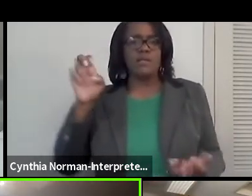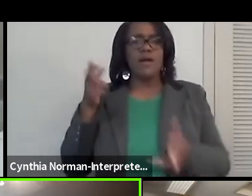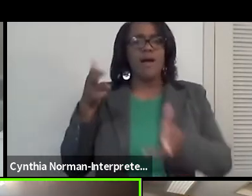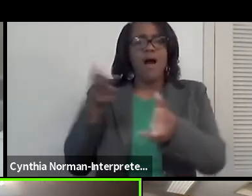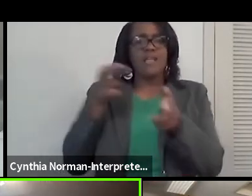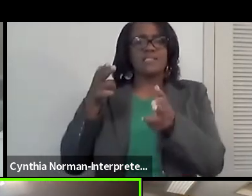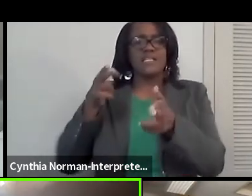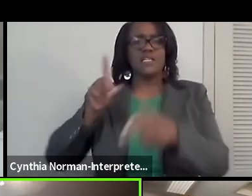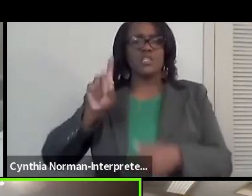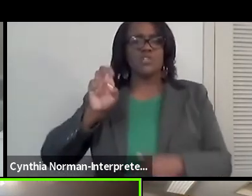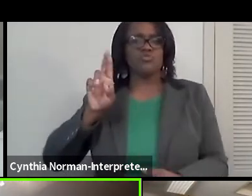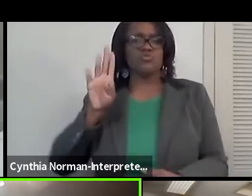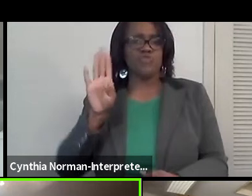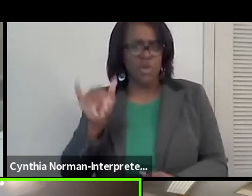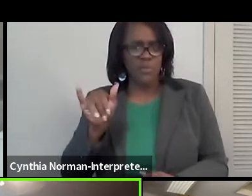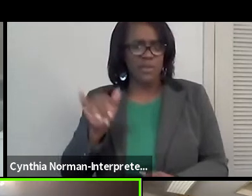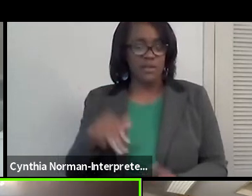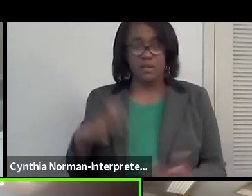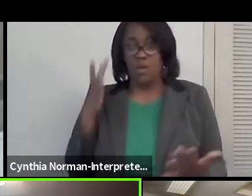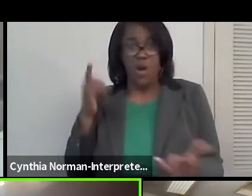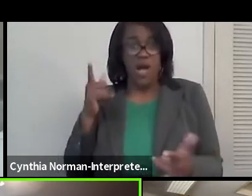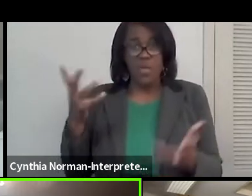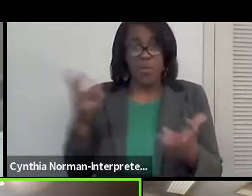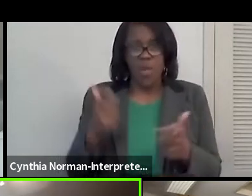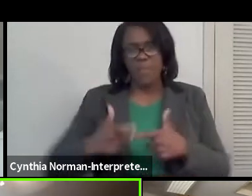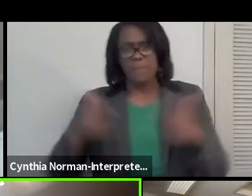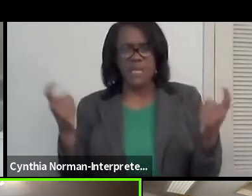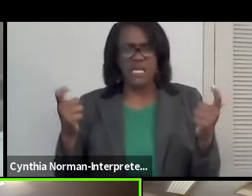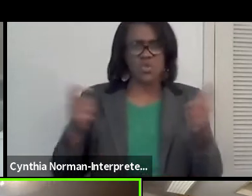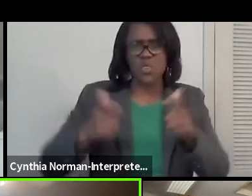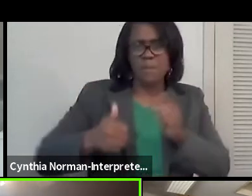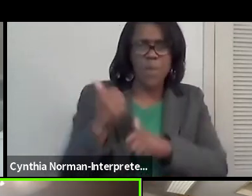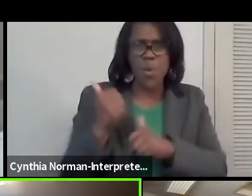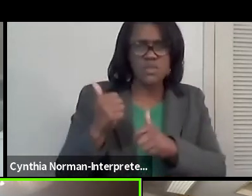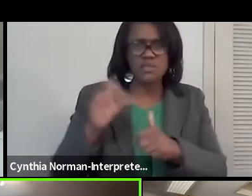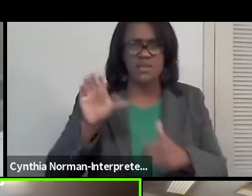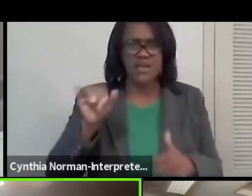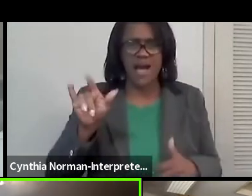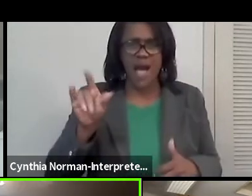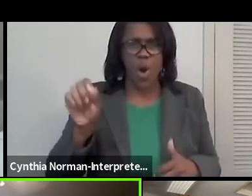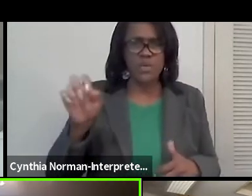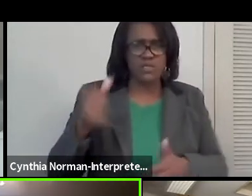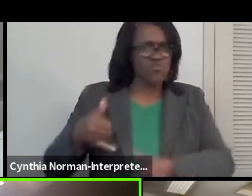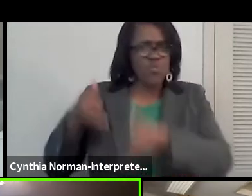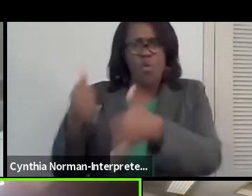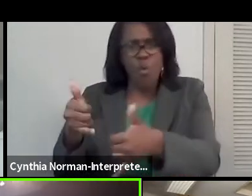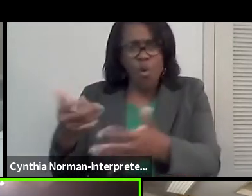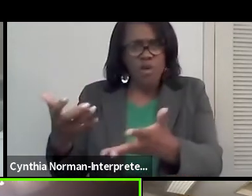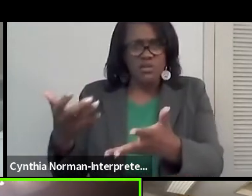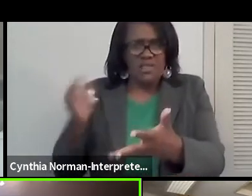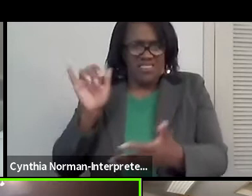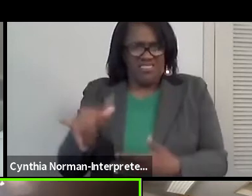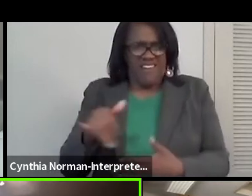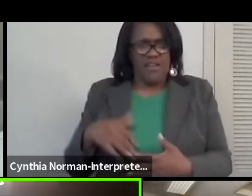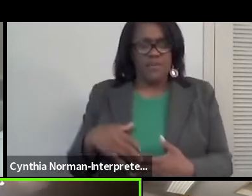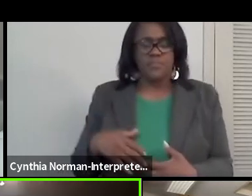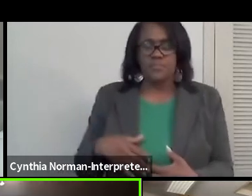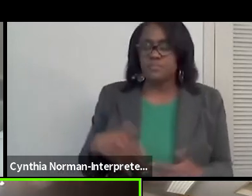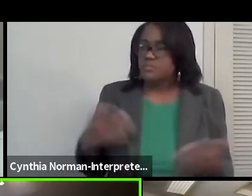for targeting the biggest or the most coyotes and getting rewards for it and all that kind of stuff. And you